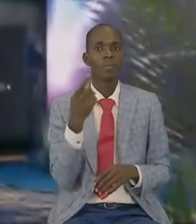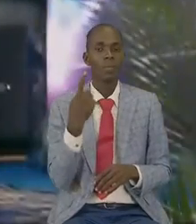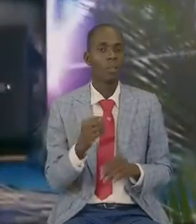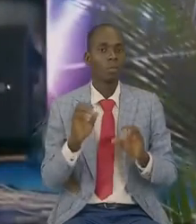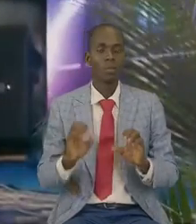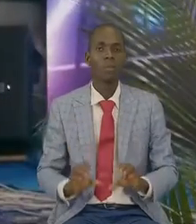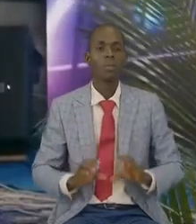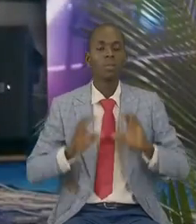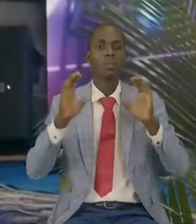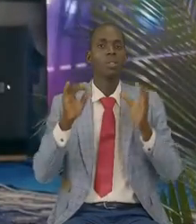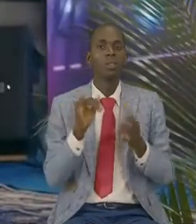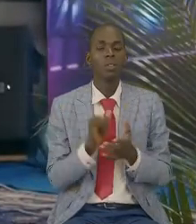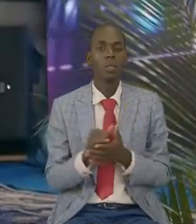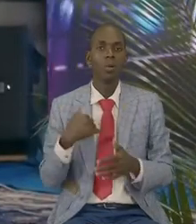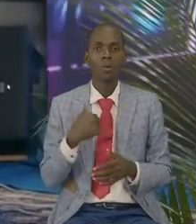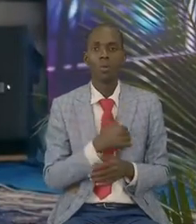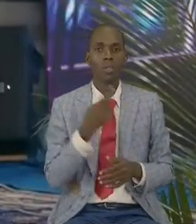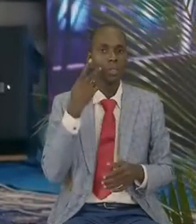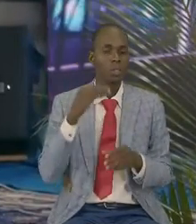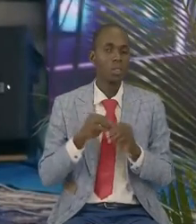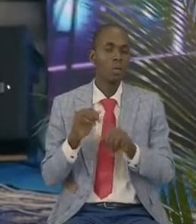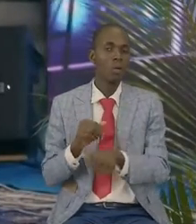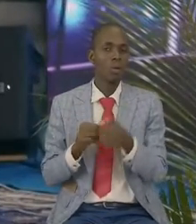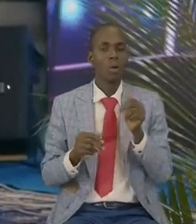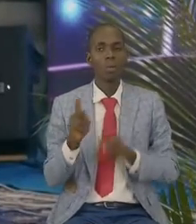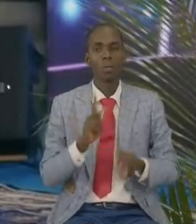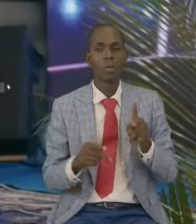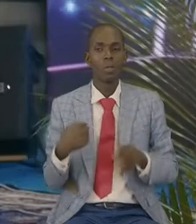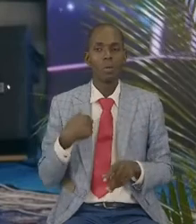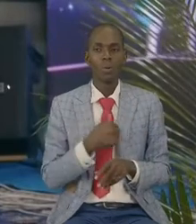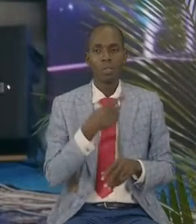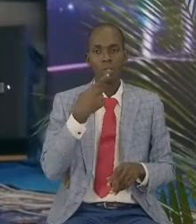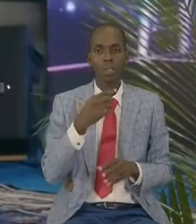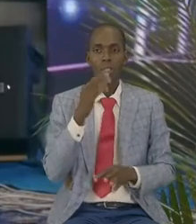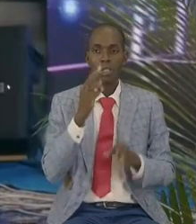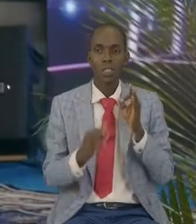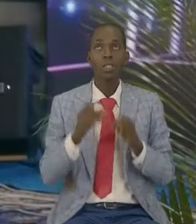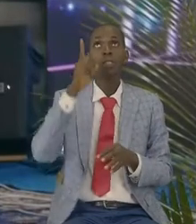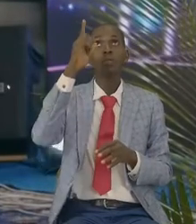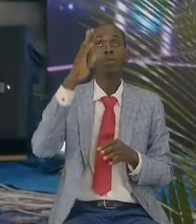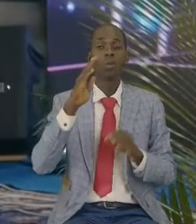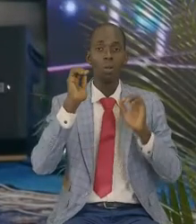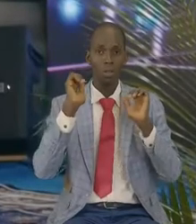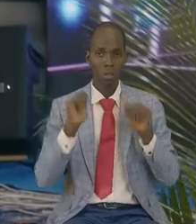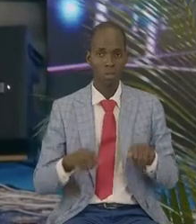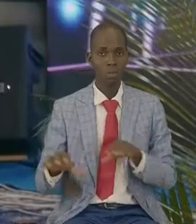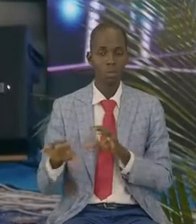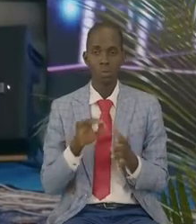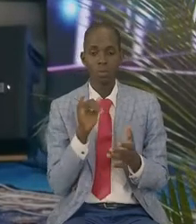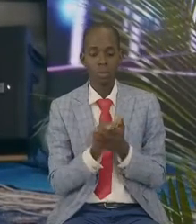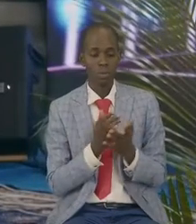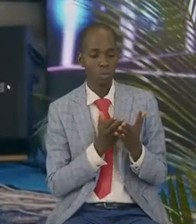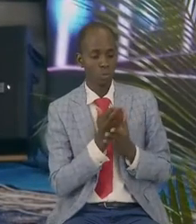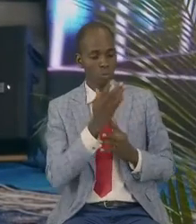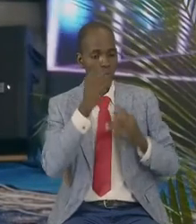a commitment that we see in other people, and we say, if God can do that through him